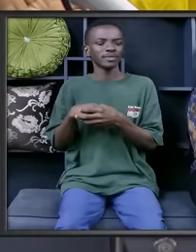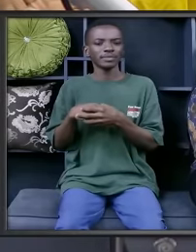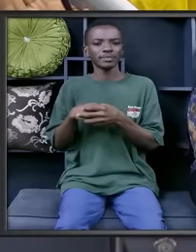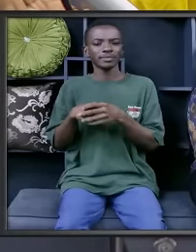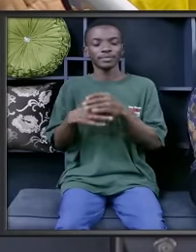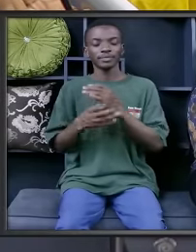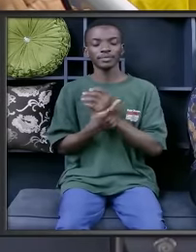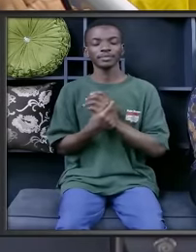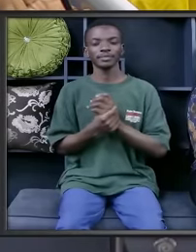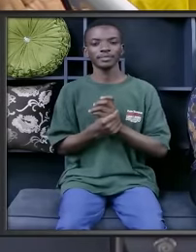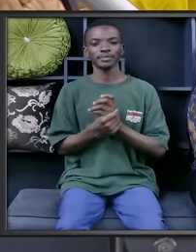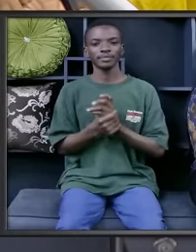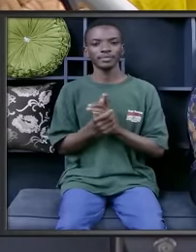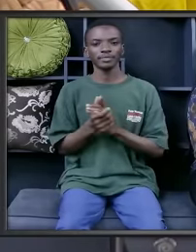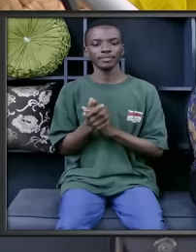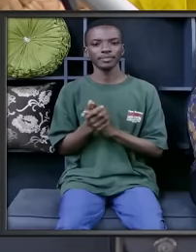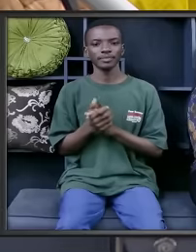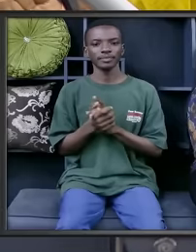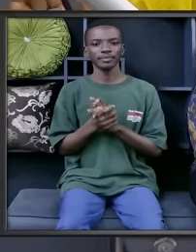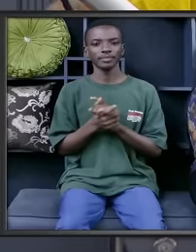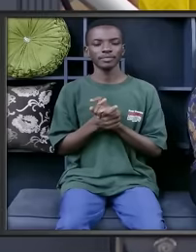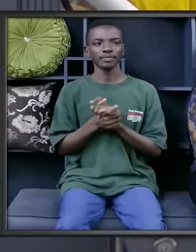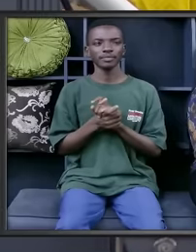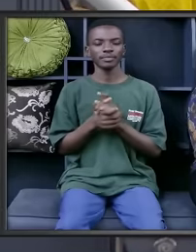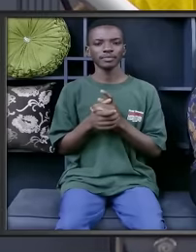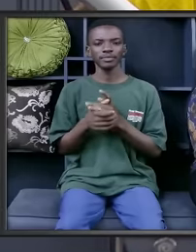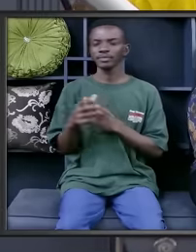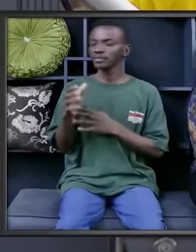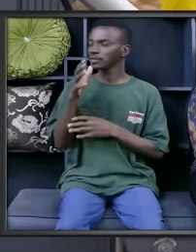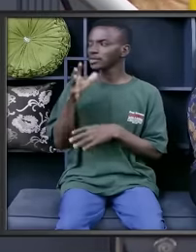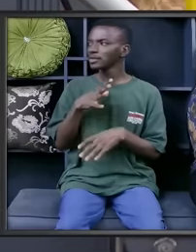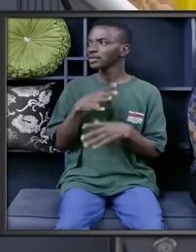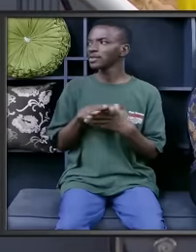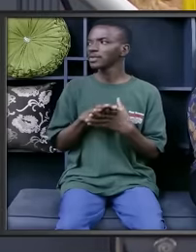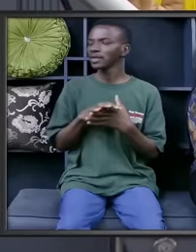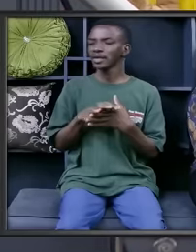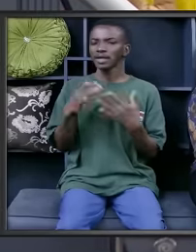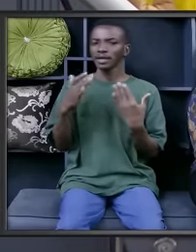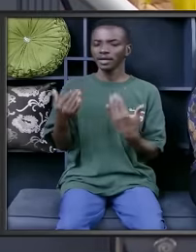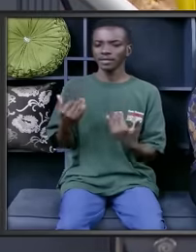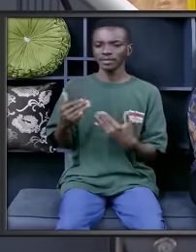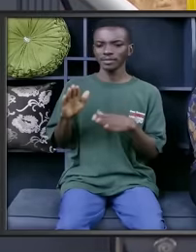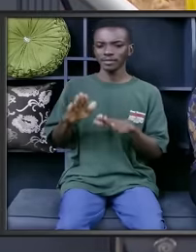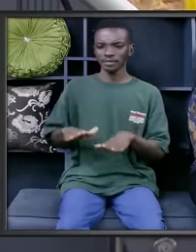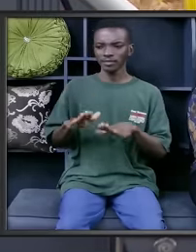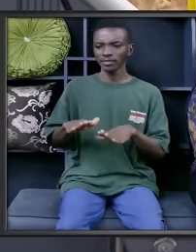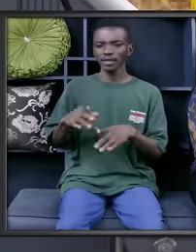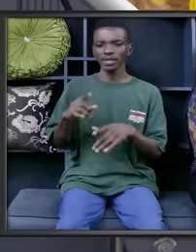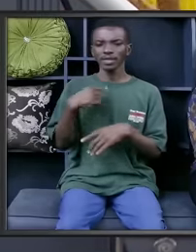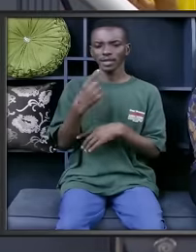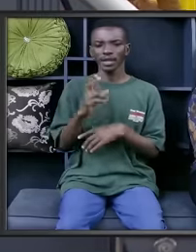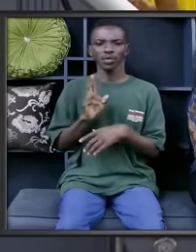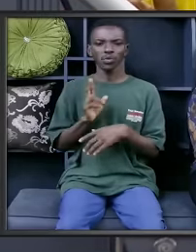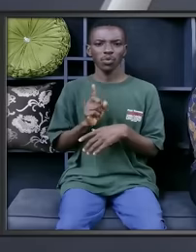$9.99 now he sent to our super chat account. Now, madam. Calm down now. Yes. Tell us where